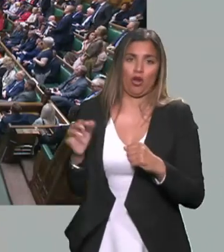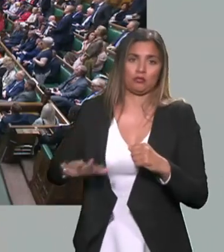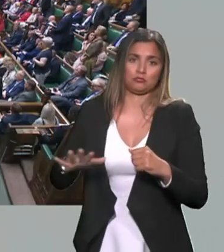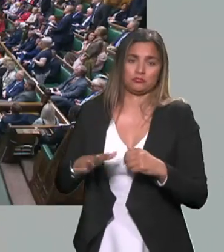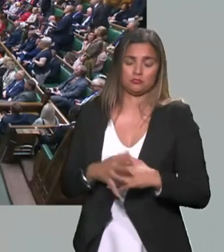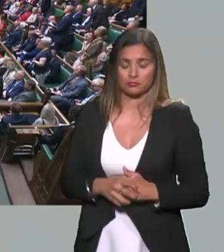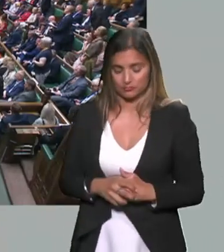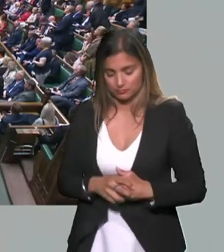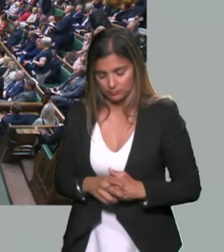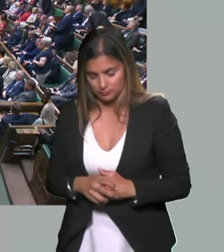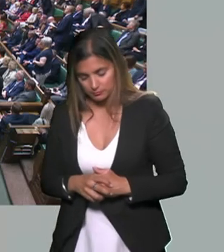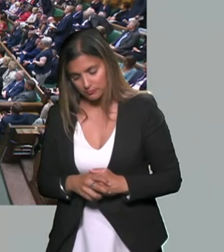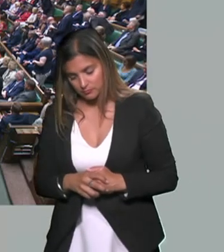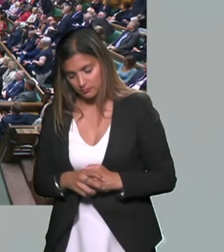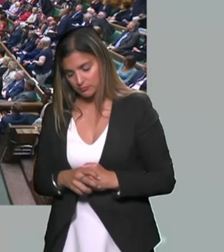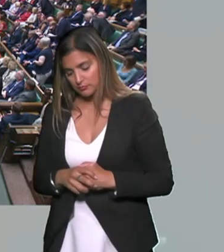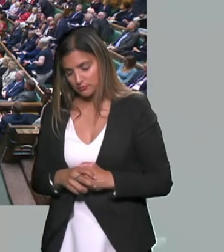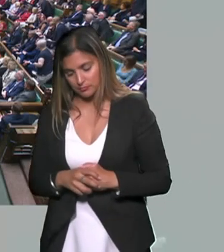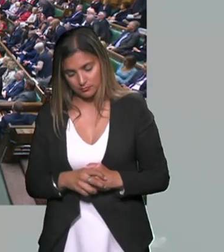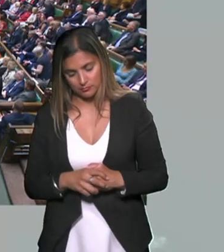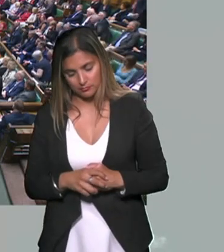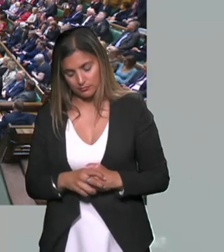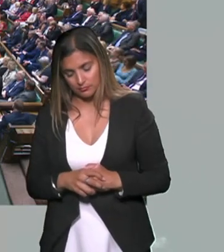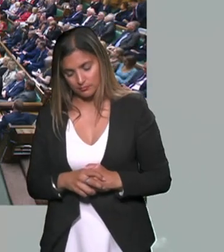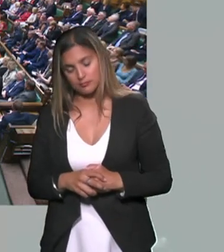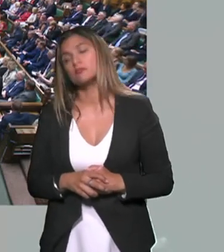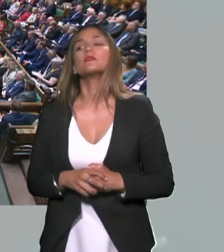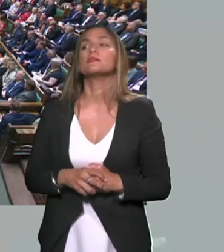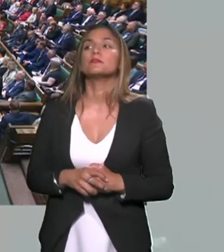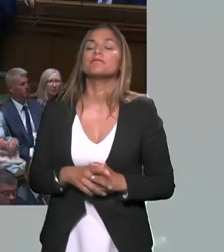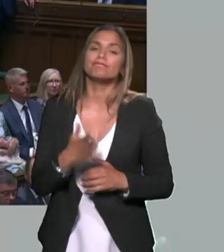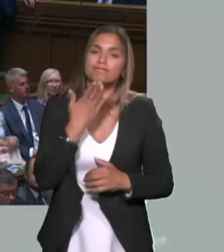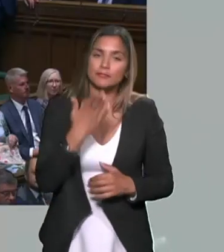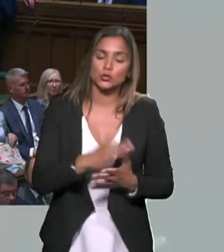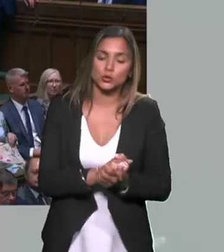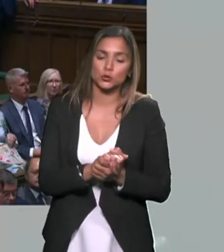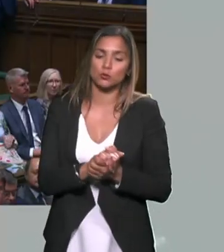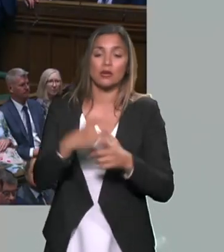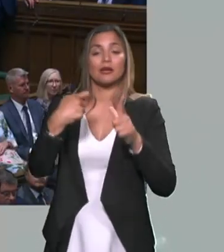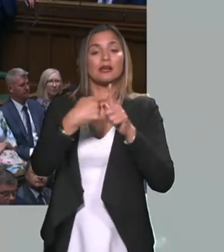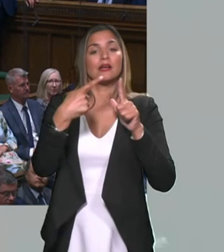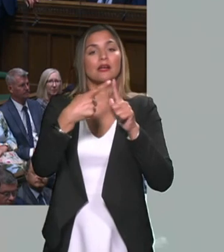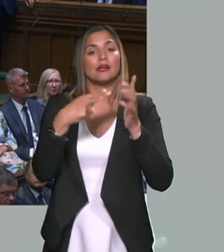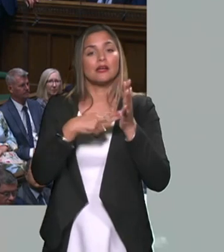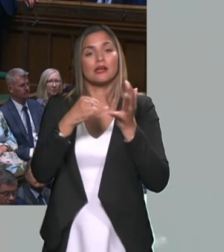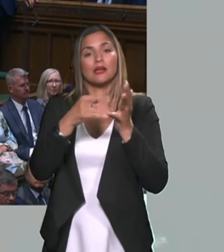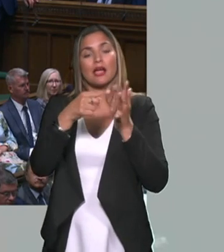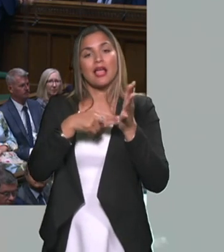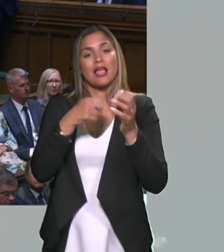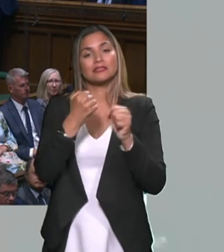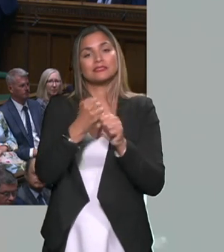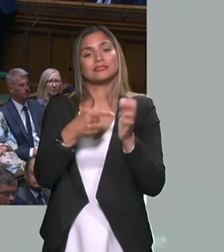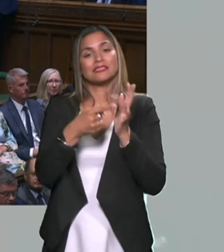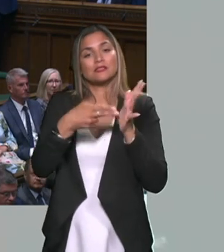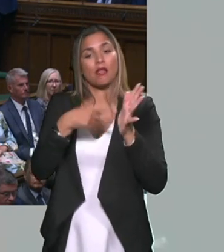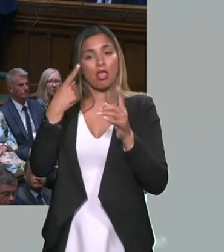Thank you, Mr. Speaker. Kensington is at the heart of the Ukrainian community, and on their behalf, I would like